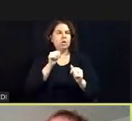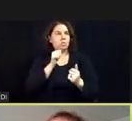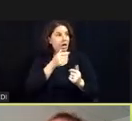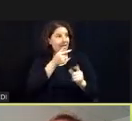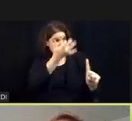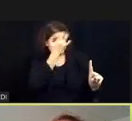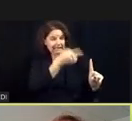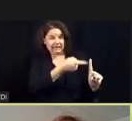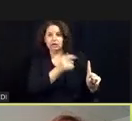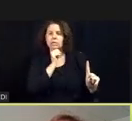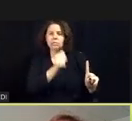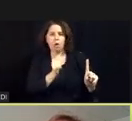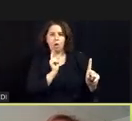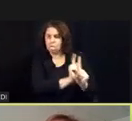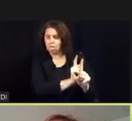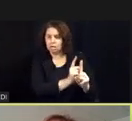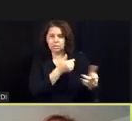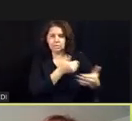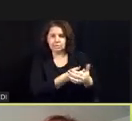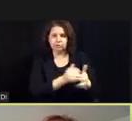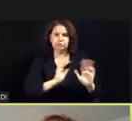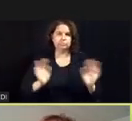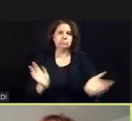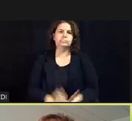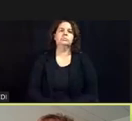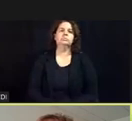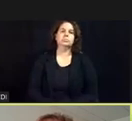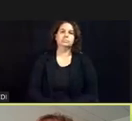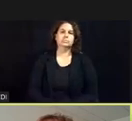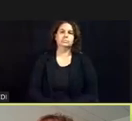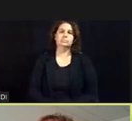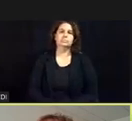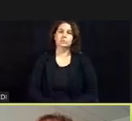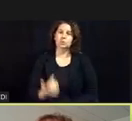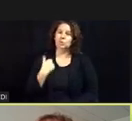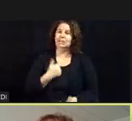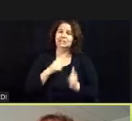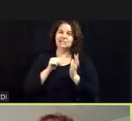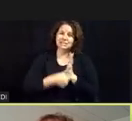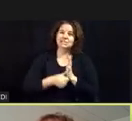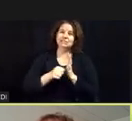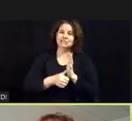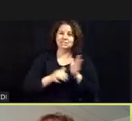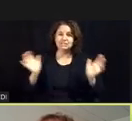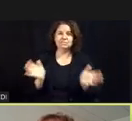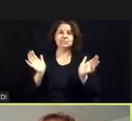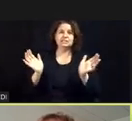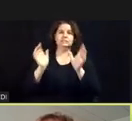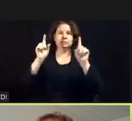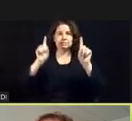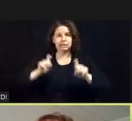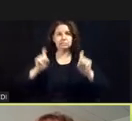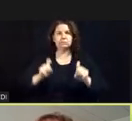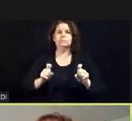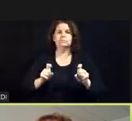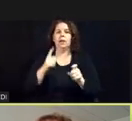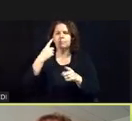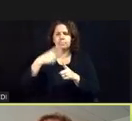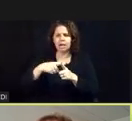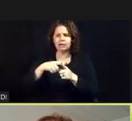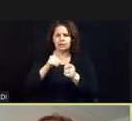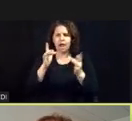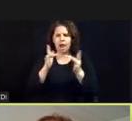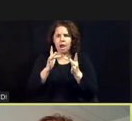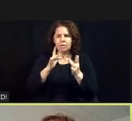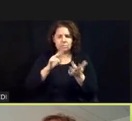testing strategy, contact tracing, and working with our healthcare partners to ensure that people are identified early as